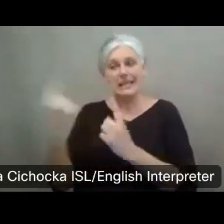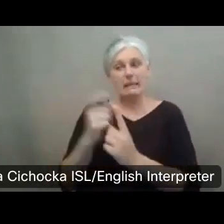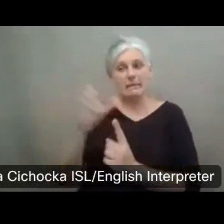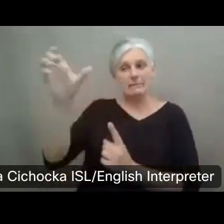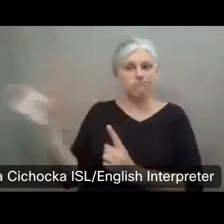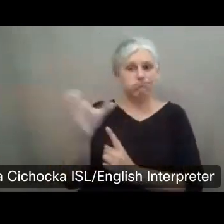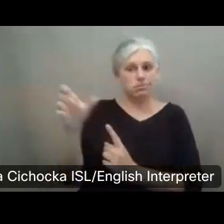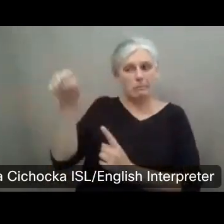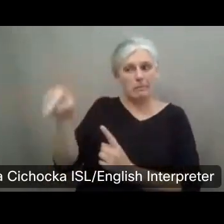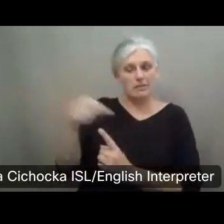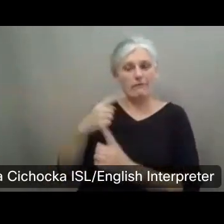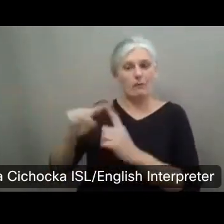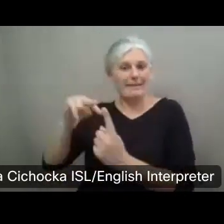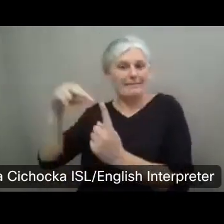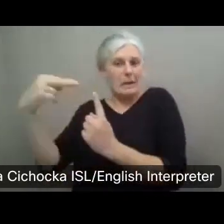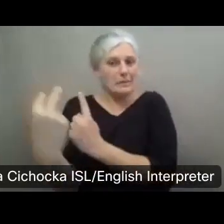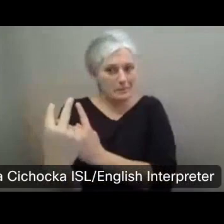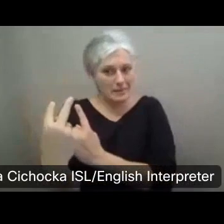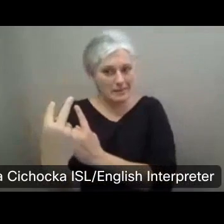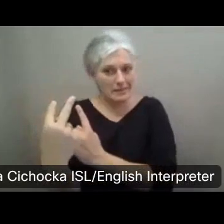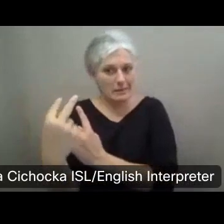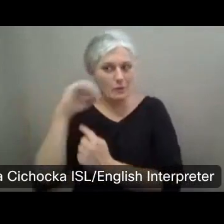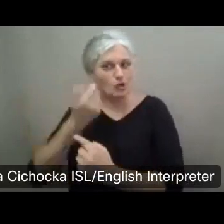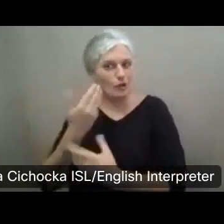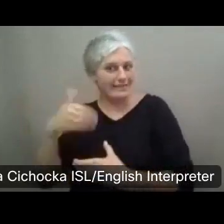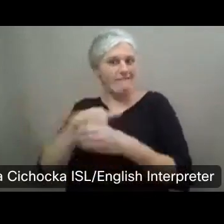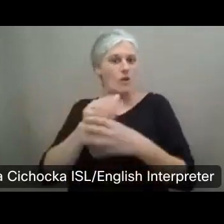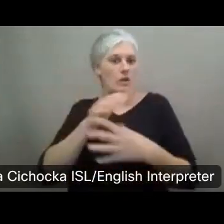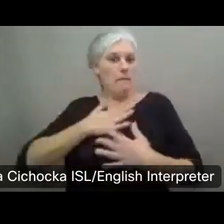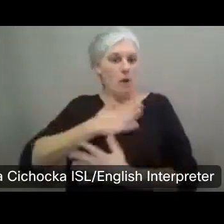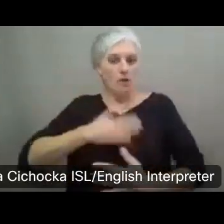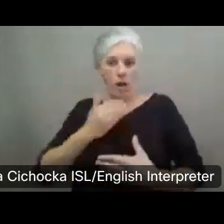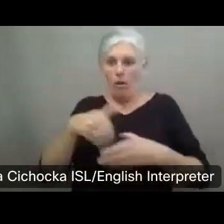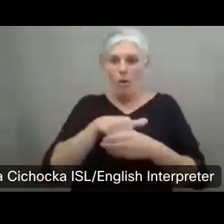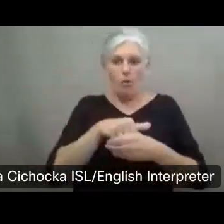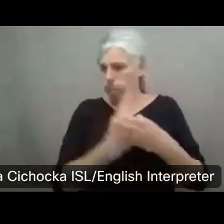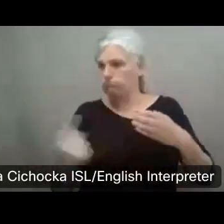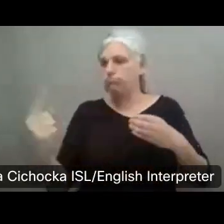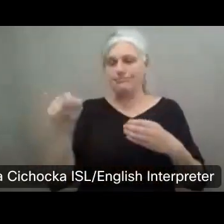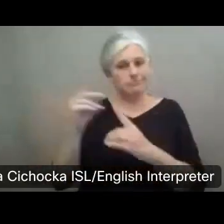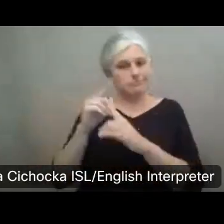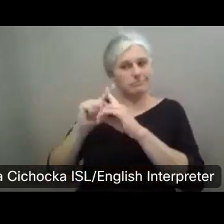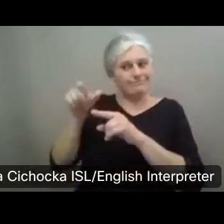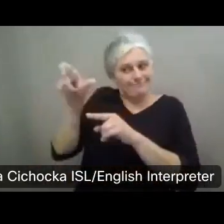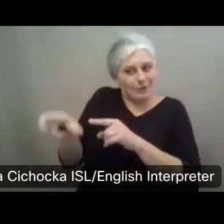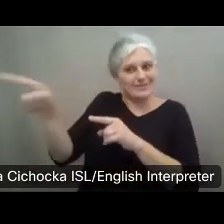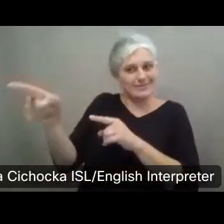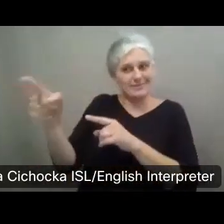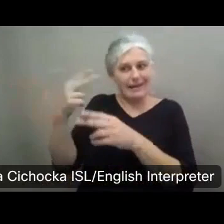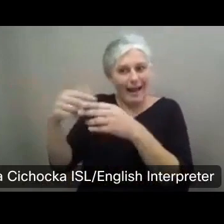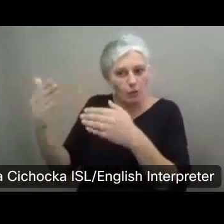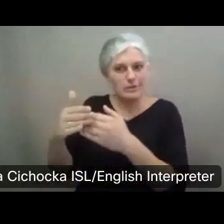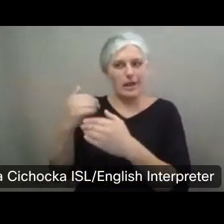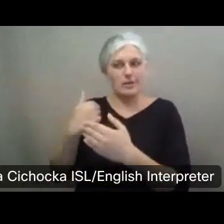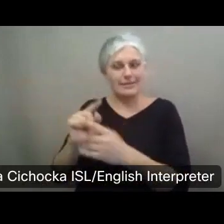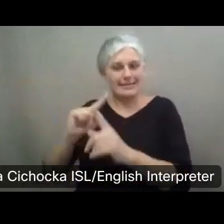help, because you've got somebody who's removed from the emotional impact of the situation. They have knowledge of the legislation, the terms, the